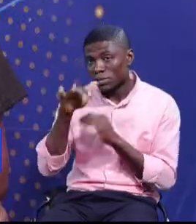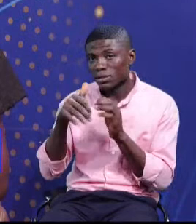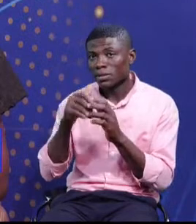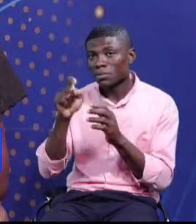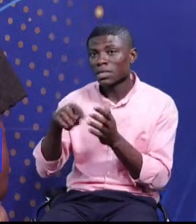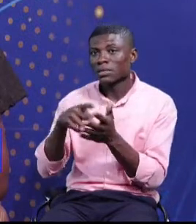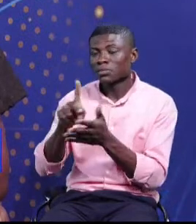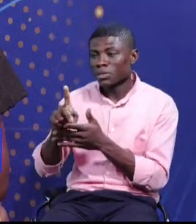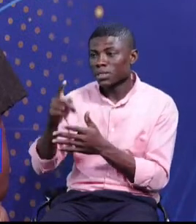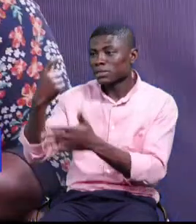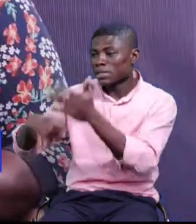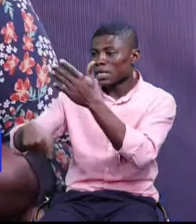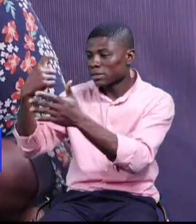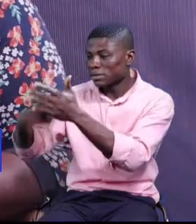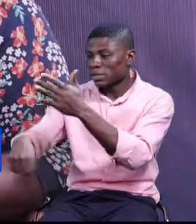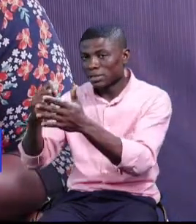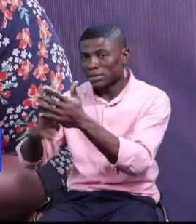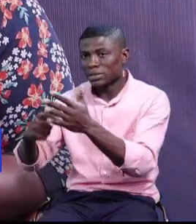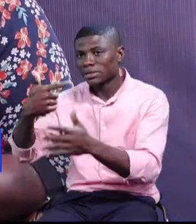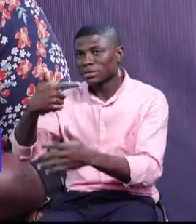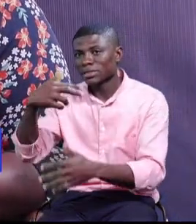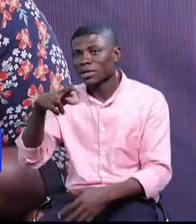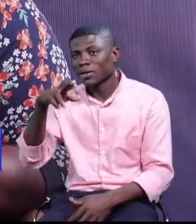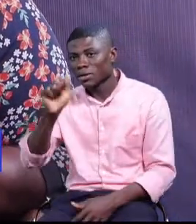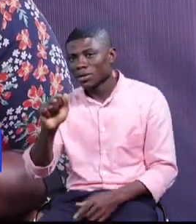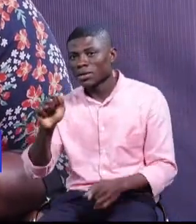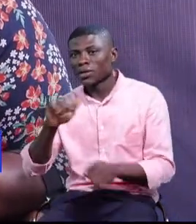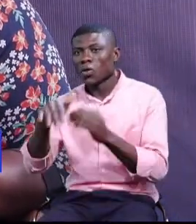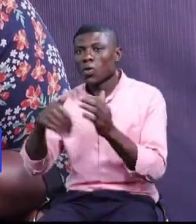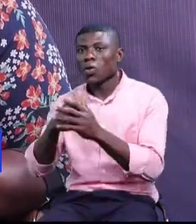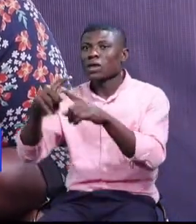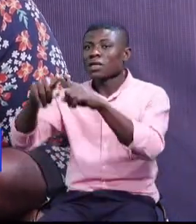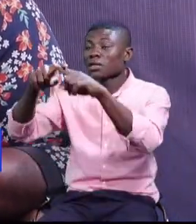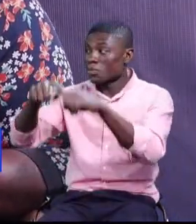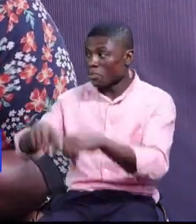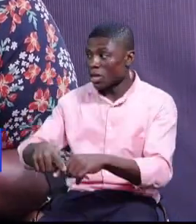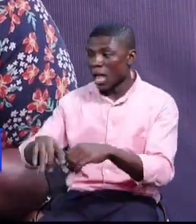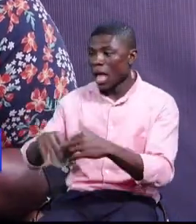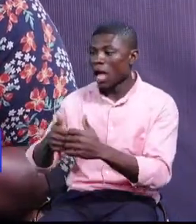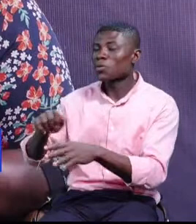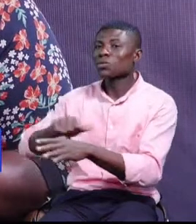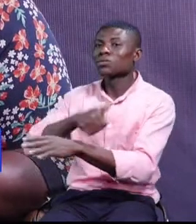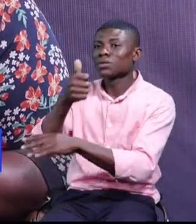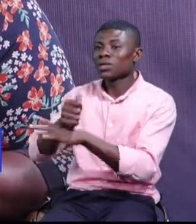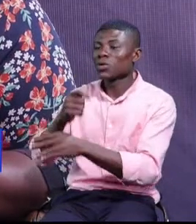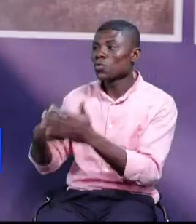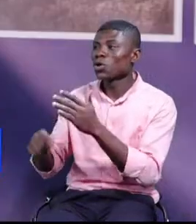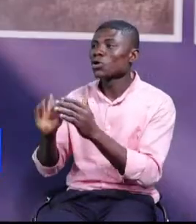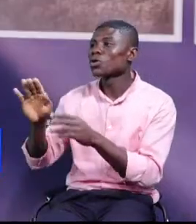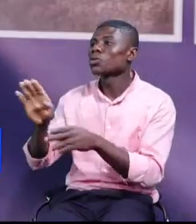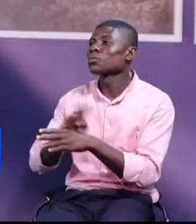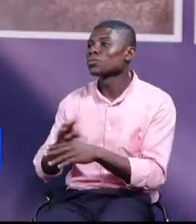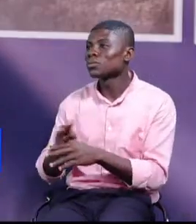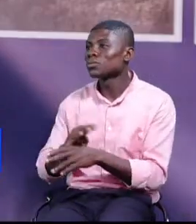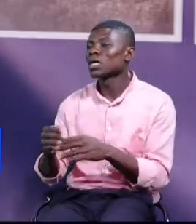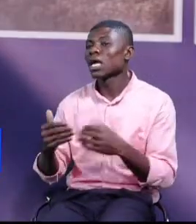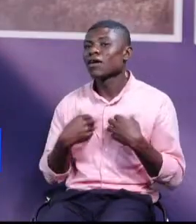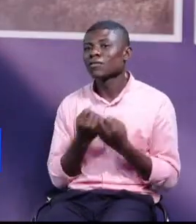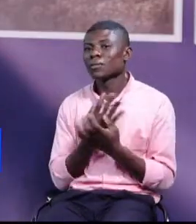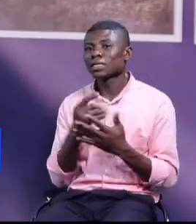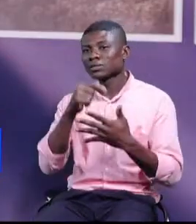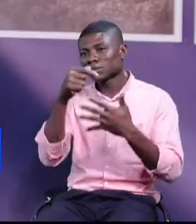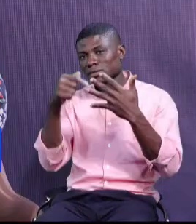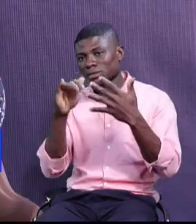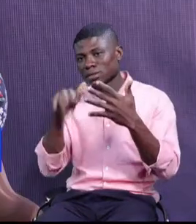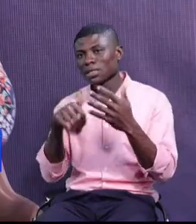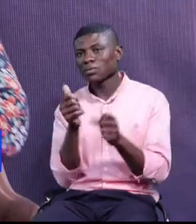to pay taxes to here and there. And so it depends on where you are, what you are doing. There are things that you do